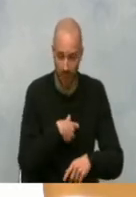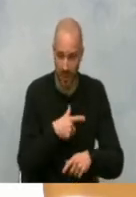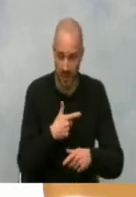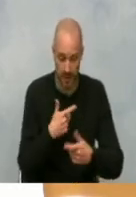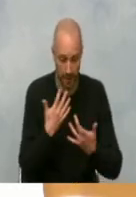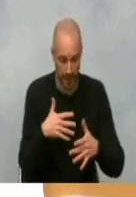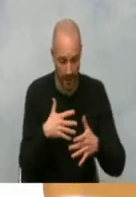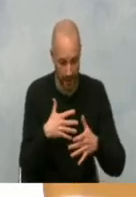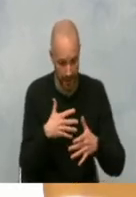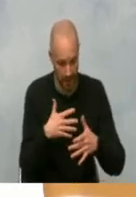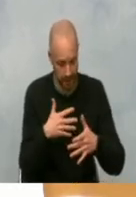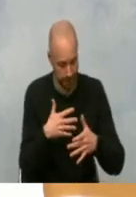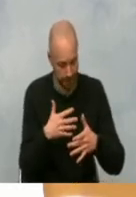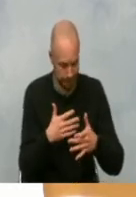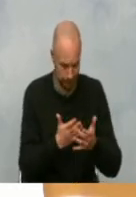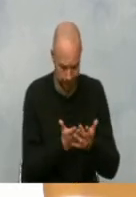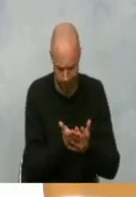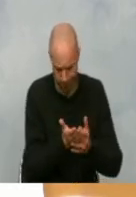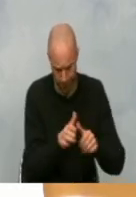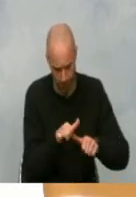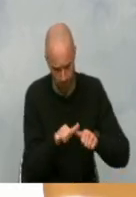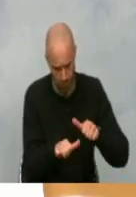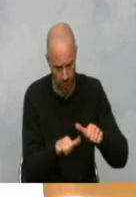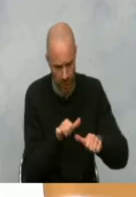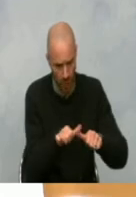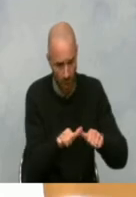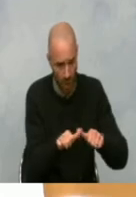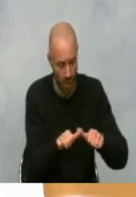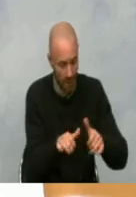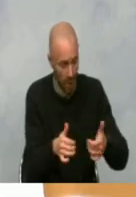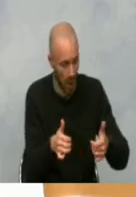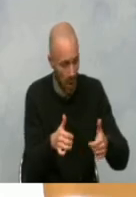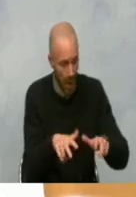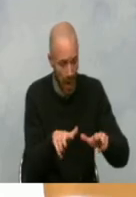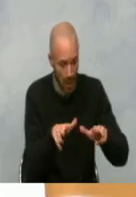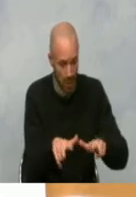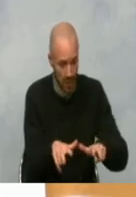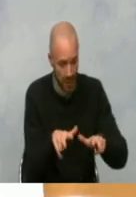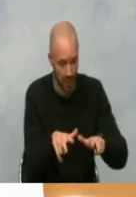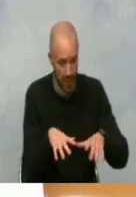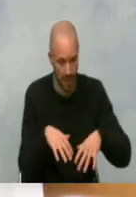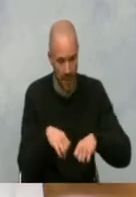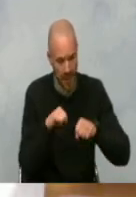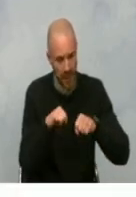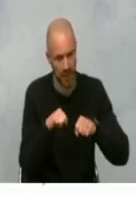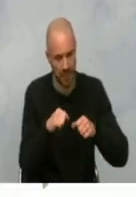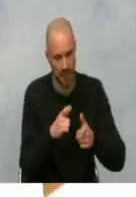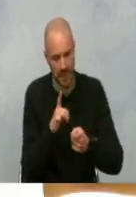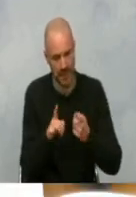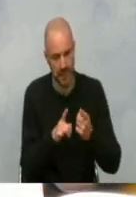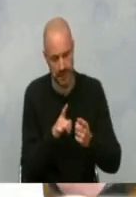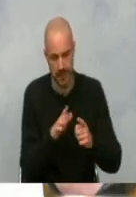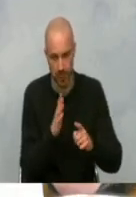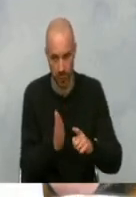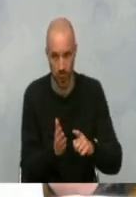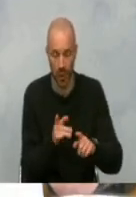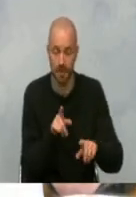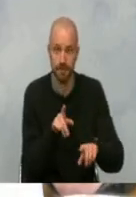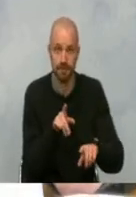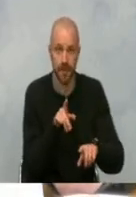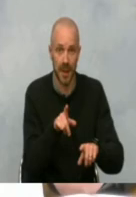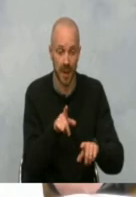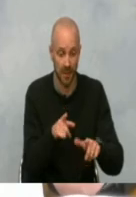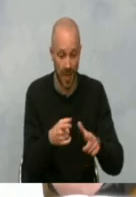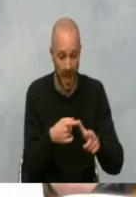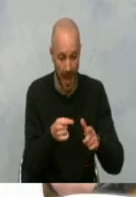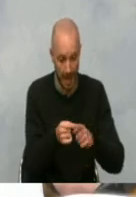the protocol around discussion and eventual approval of these at the beginning of the meeting. So in the appendix that we've got